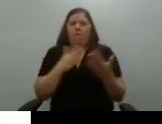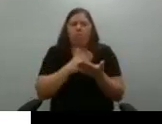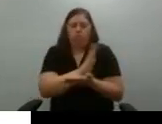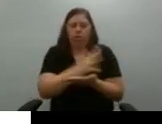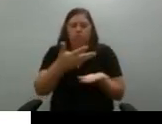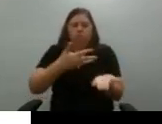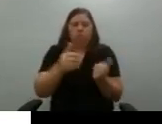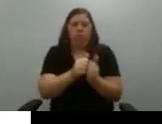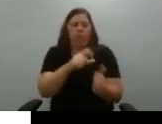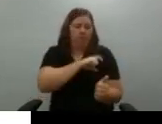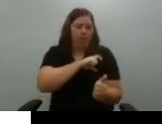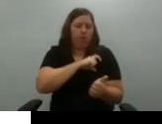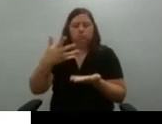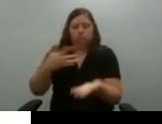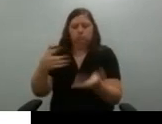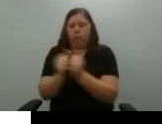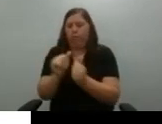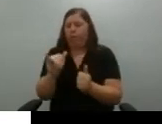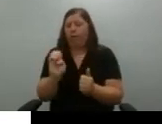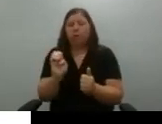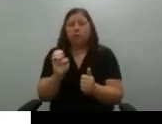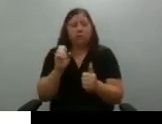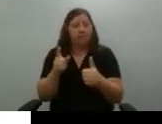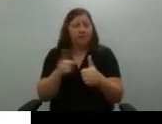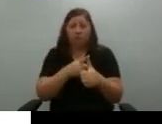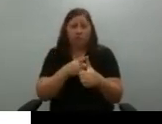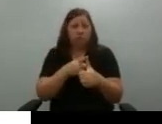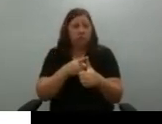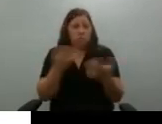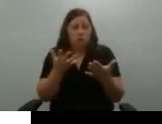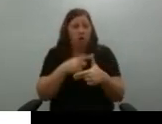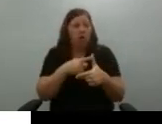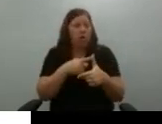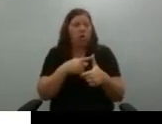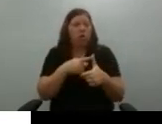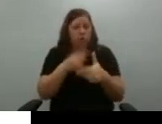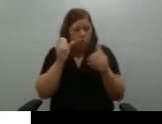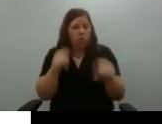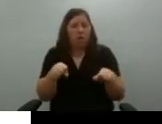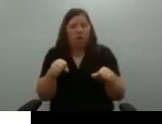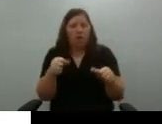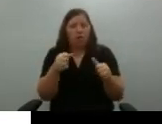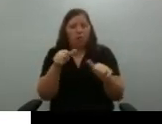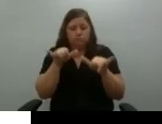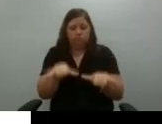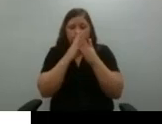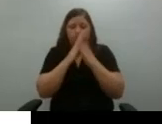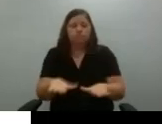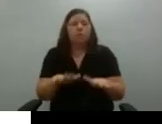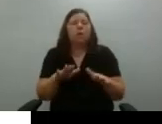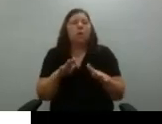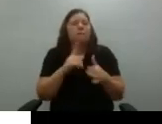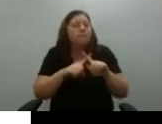first, you have the right to remain silent. If you wish to remain silent, simply state that you wish to do